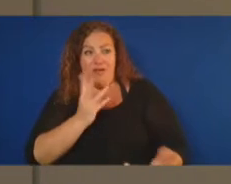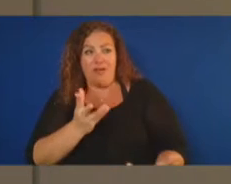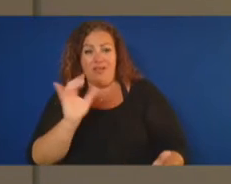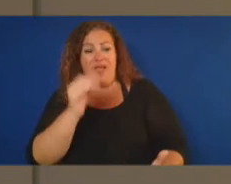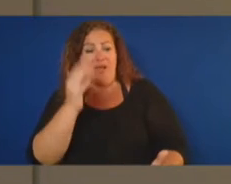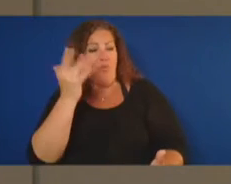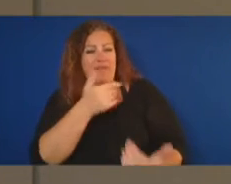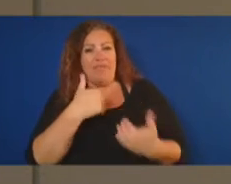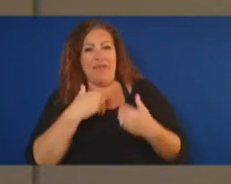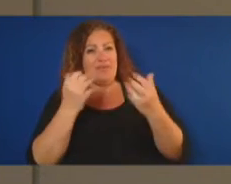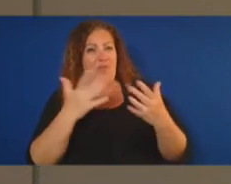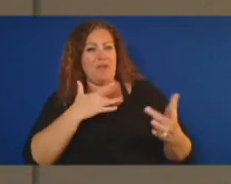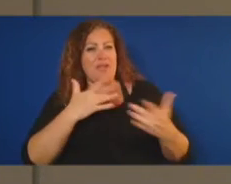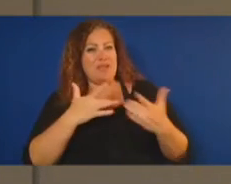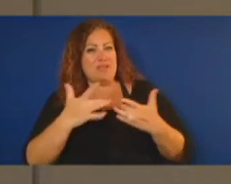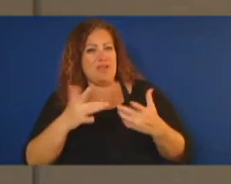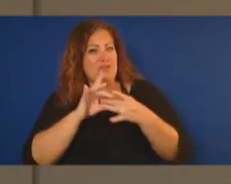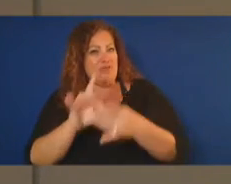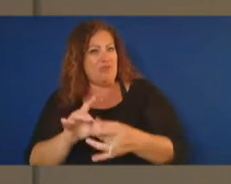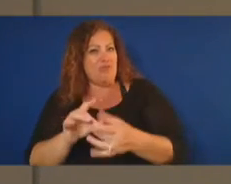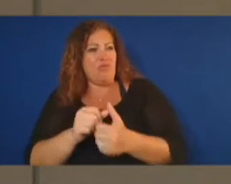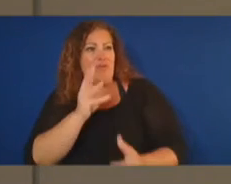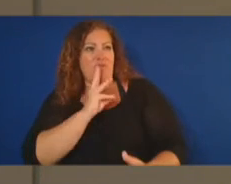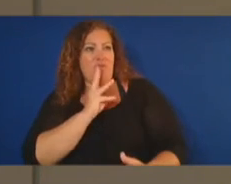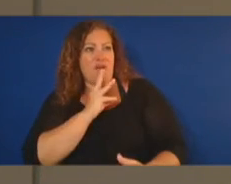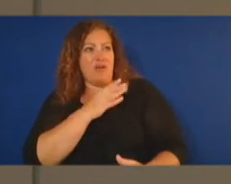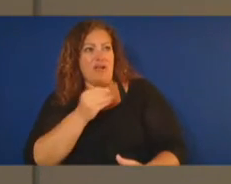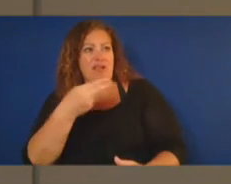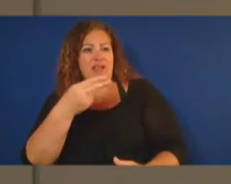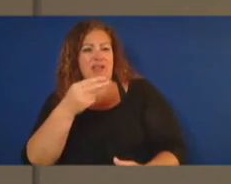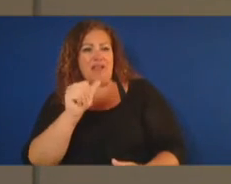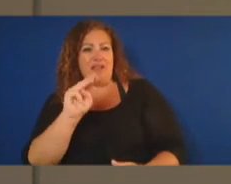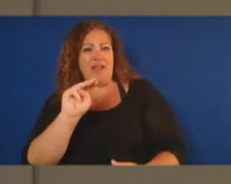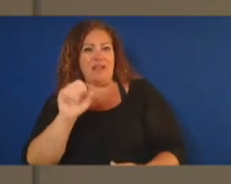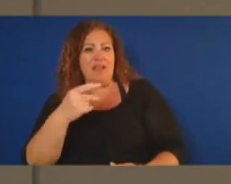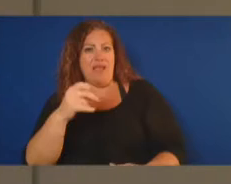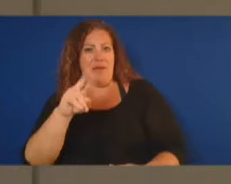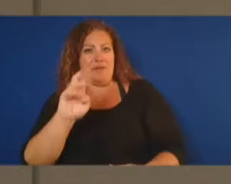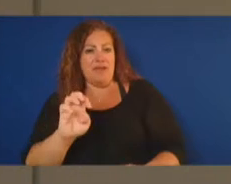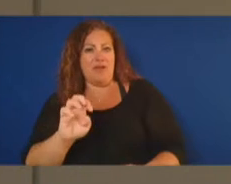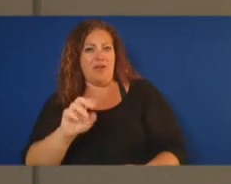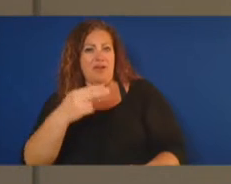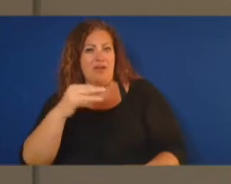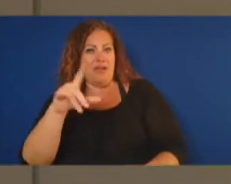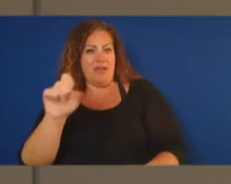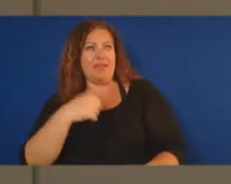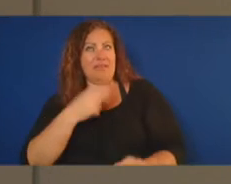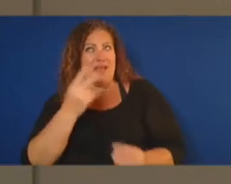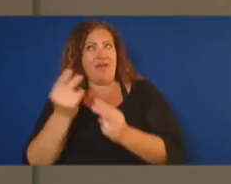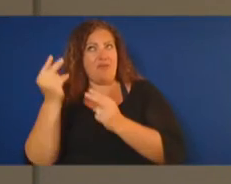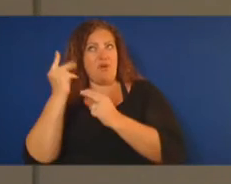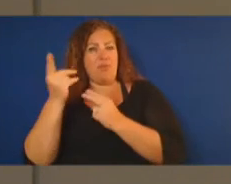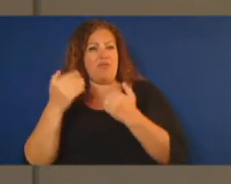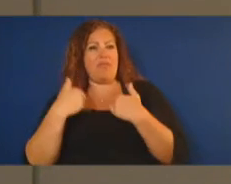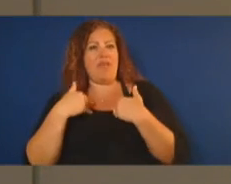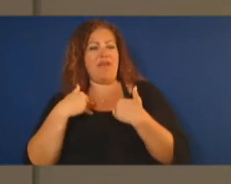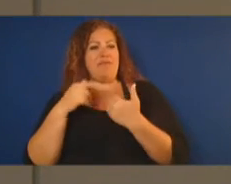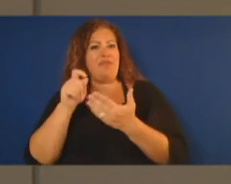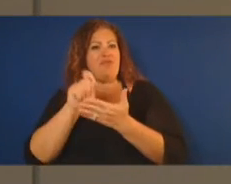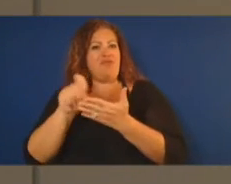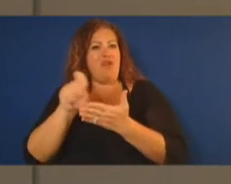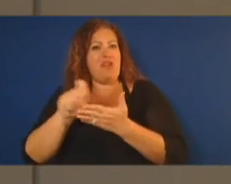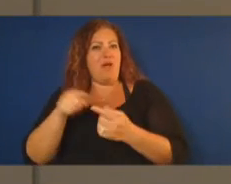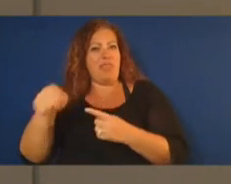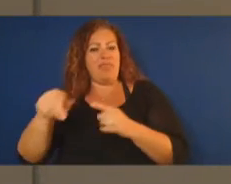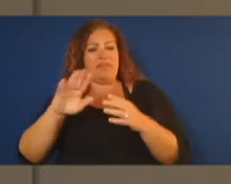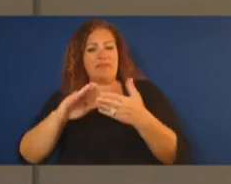so many concerns around water in Hampshire Hills and I do recall there being you know a write up about this particular Community where we